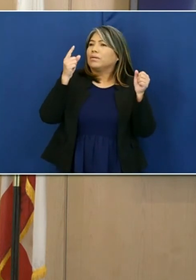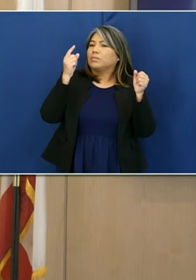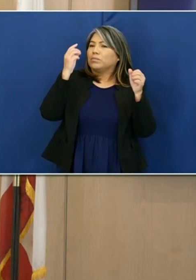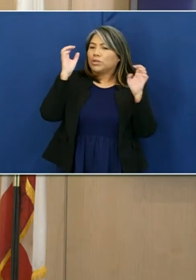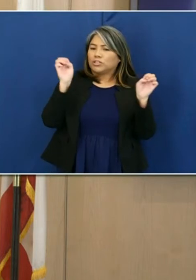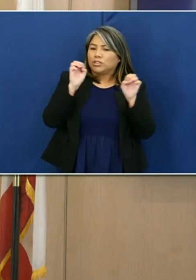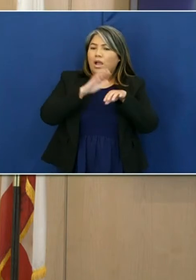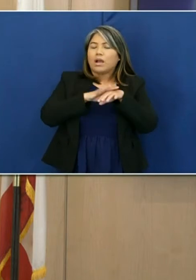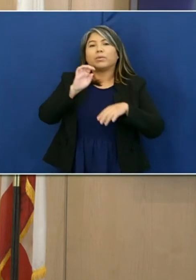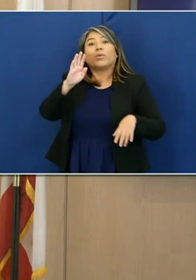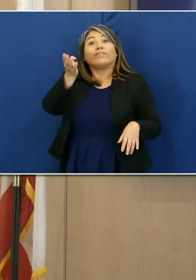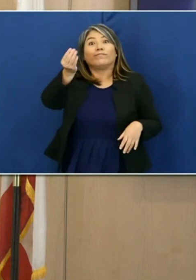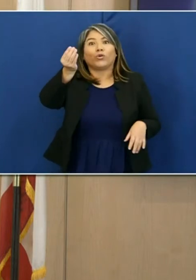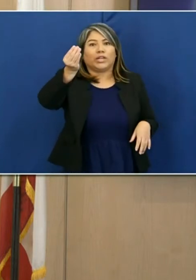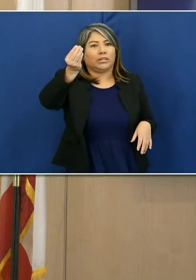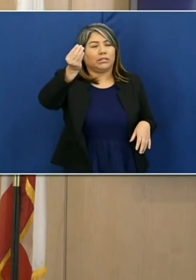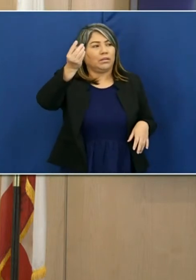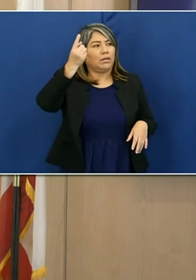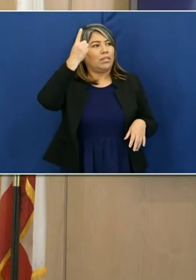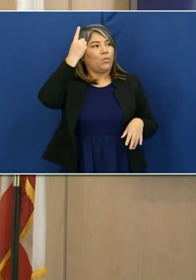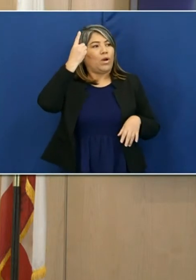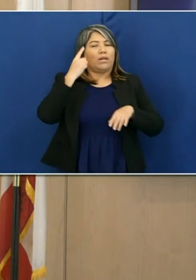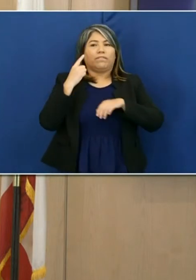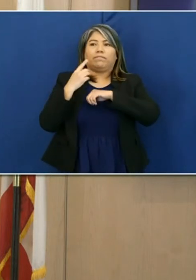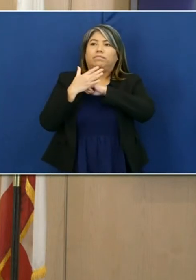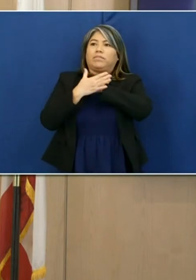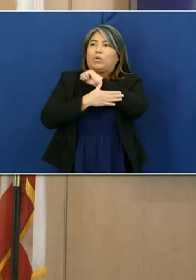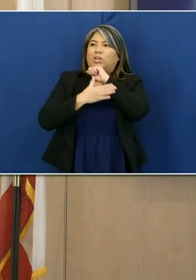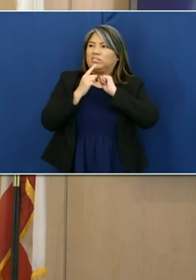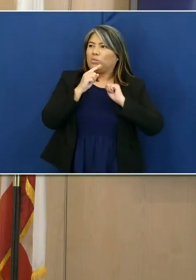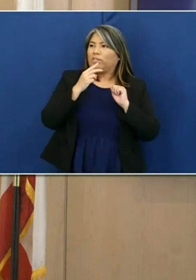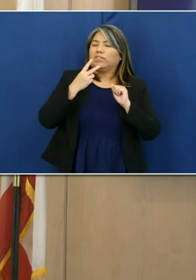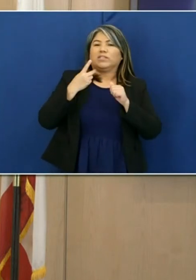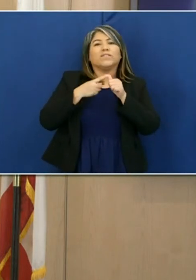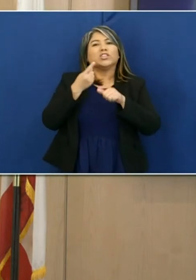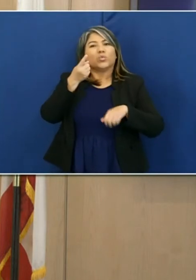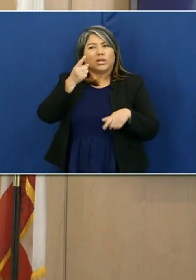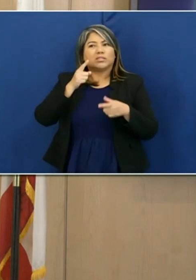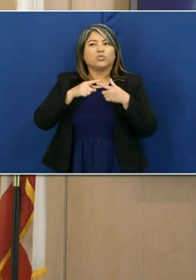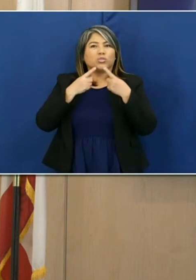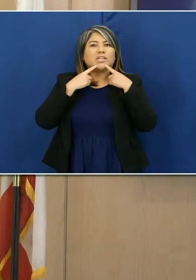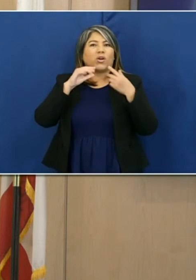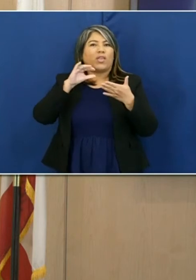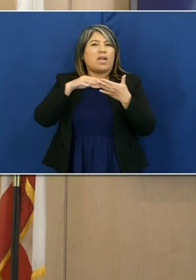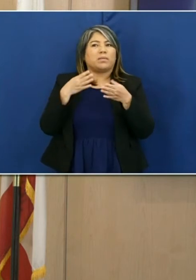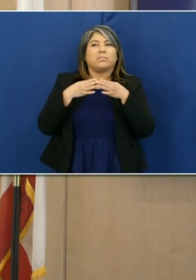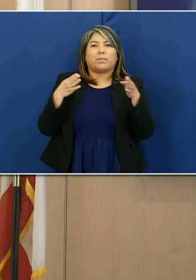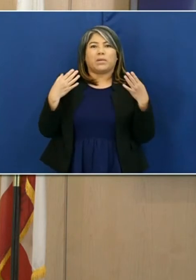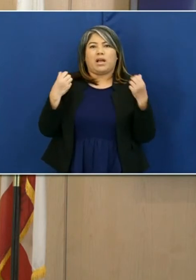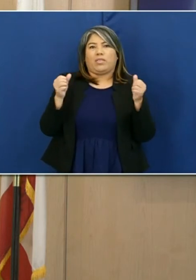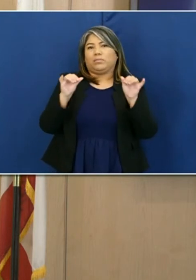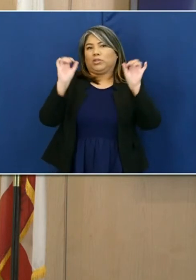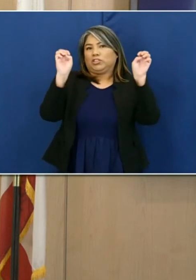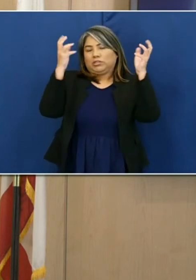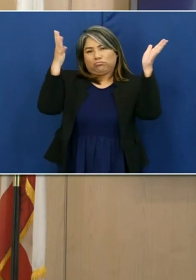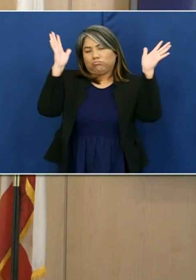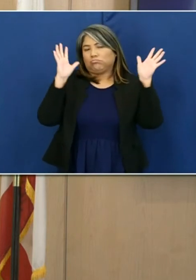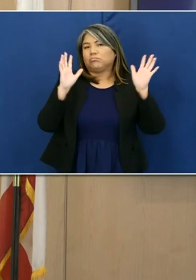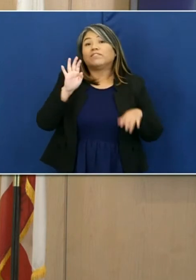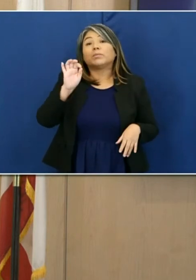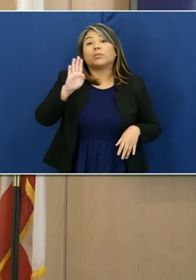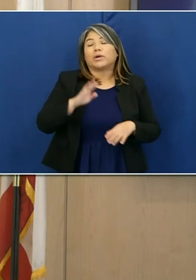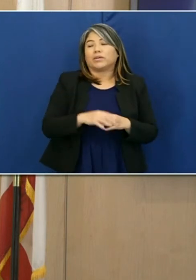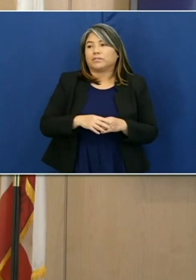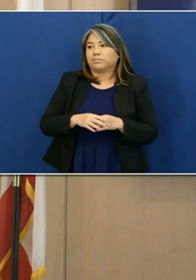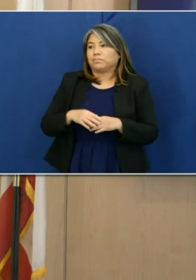the first counties in the United States to declare a public health emergency. Let's go on to the next question. The next